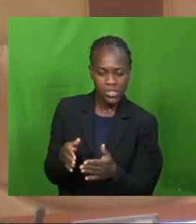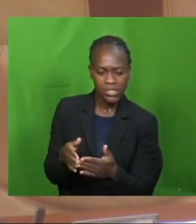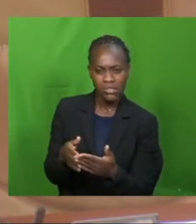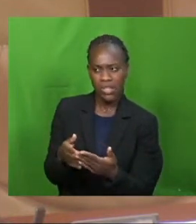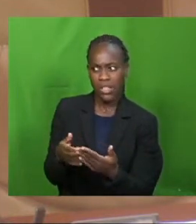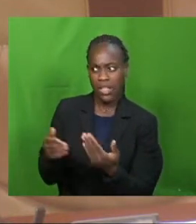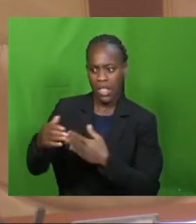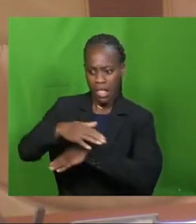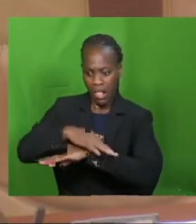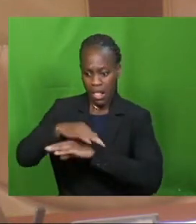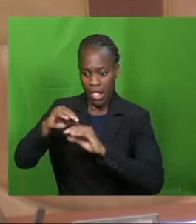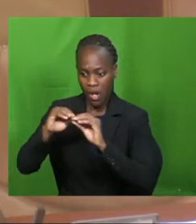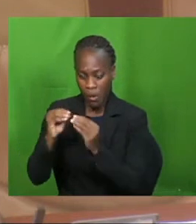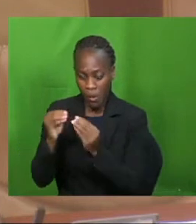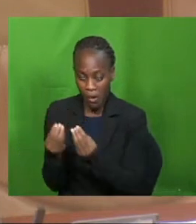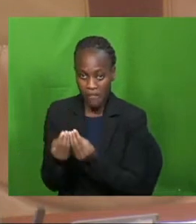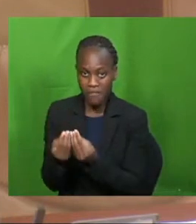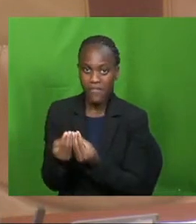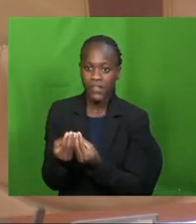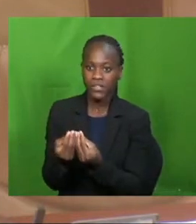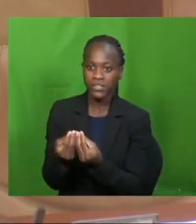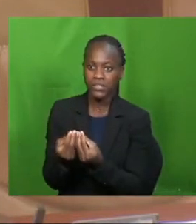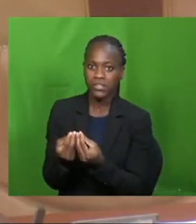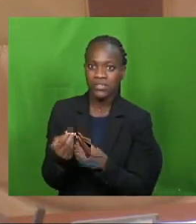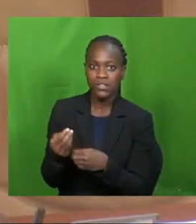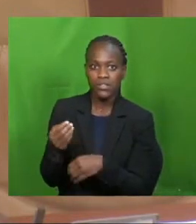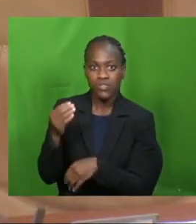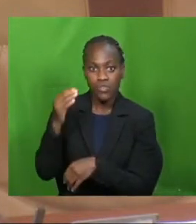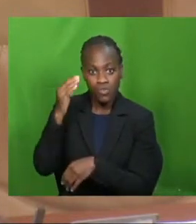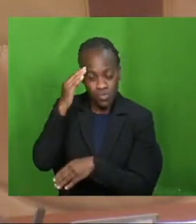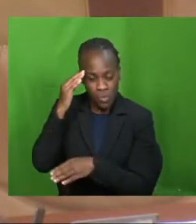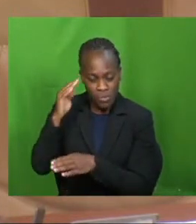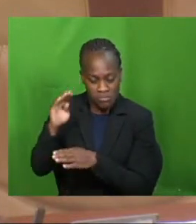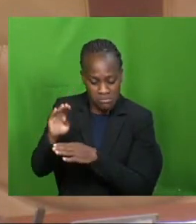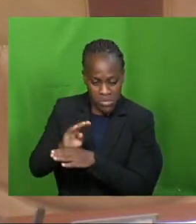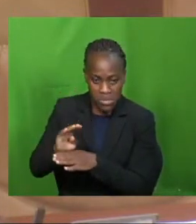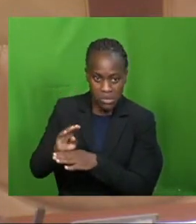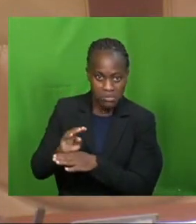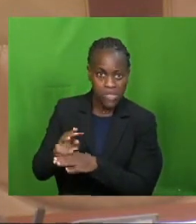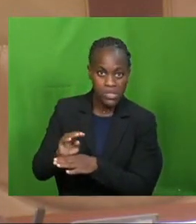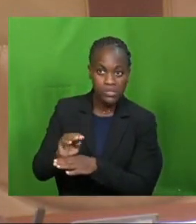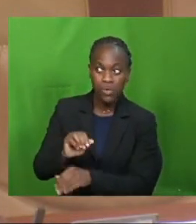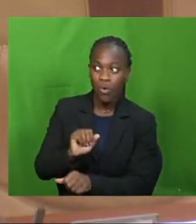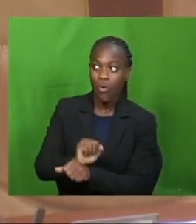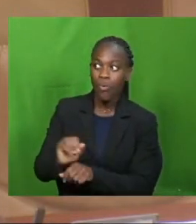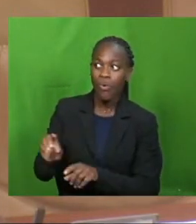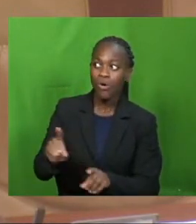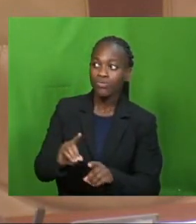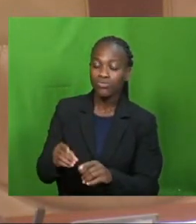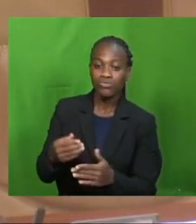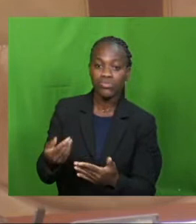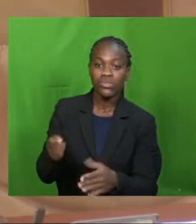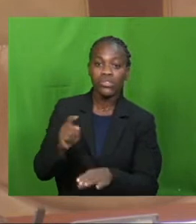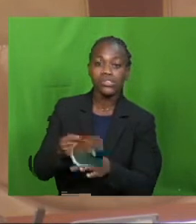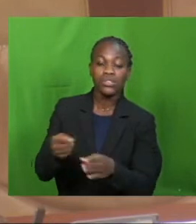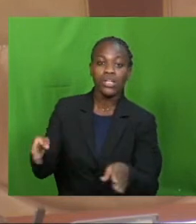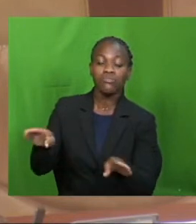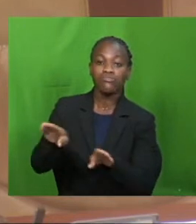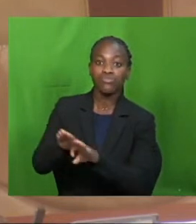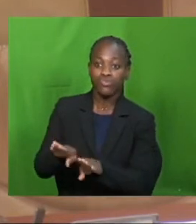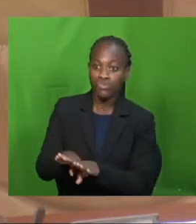consideration business on the floor at the close of day, so that in addition to members who